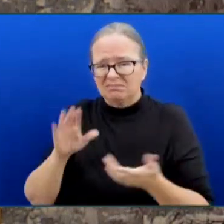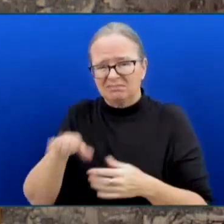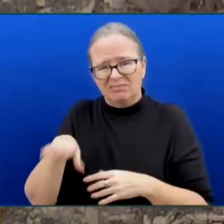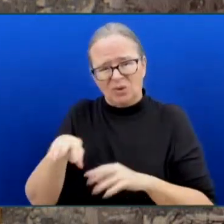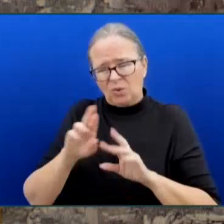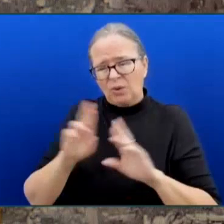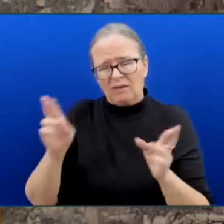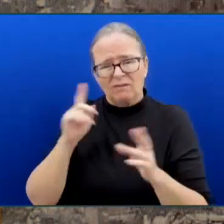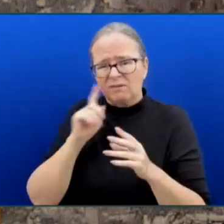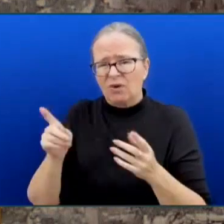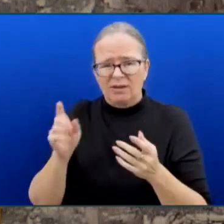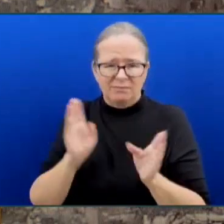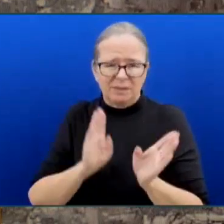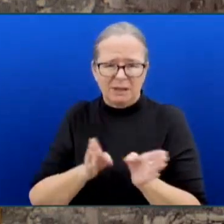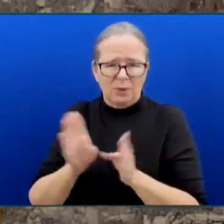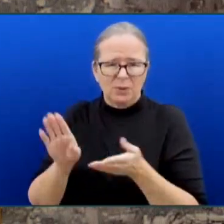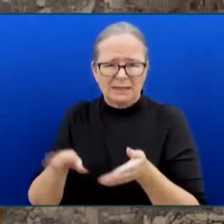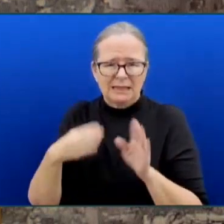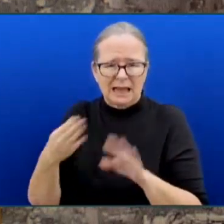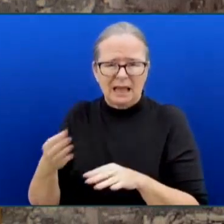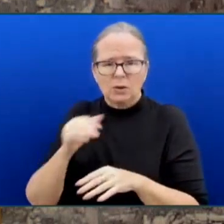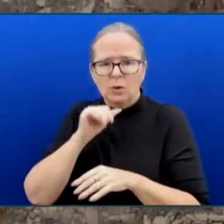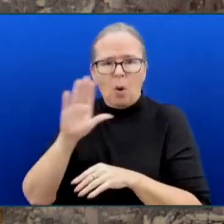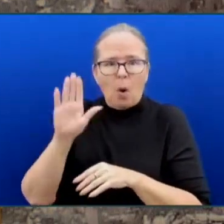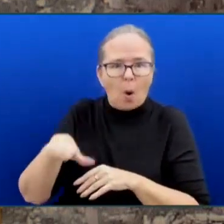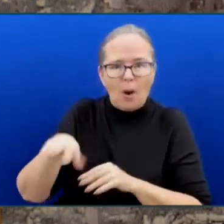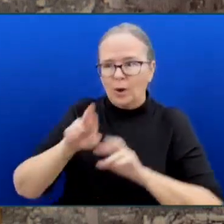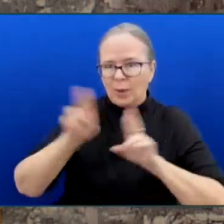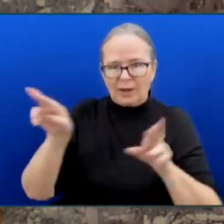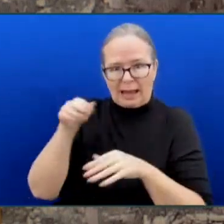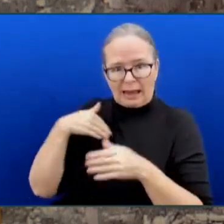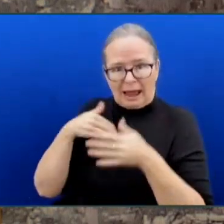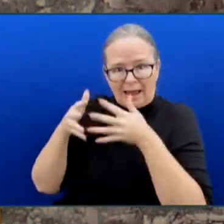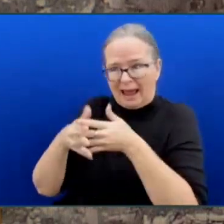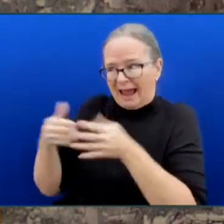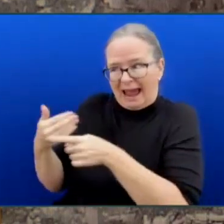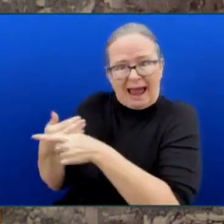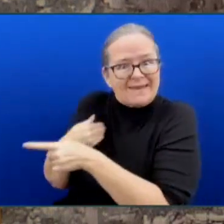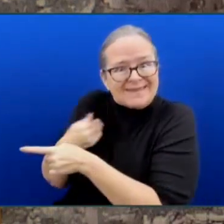treatment. Alison, abandoned by BC's